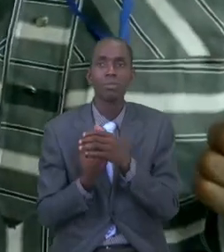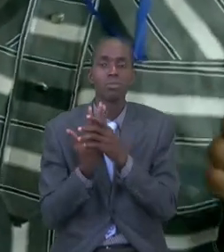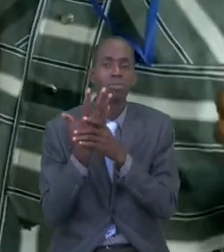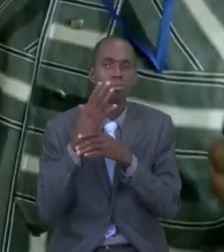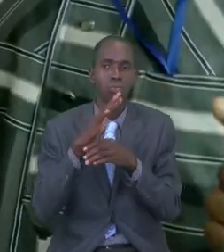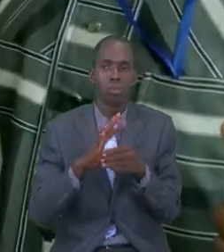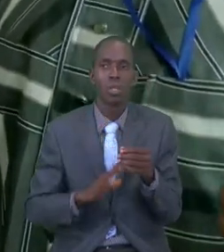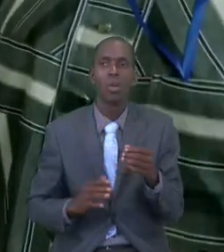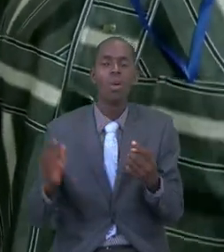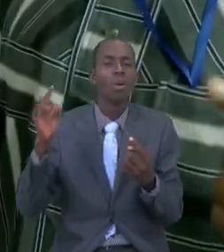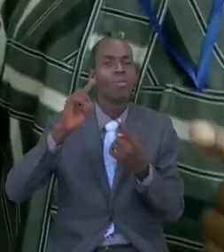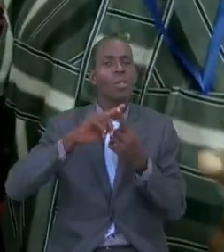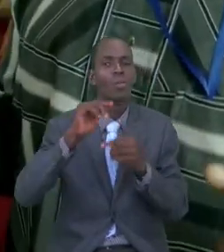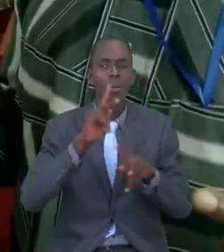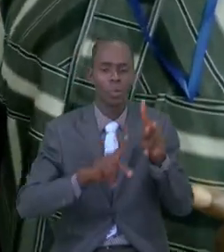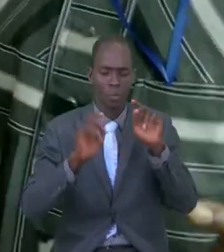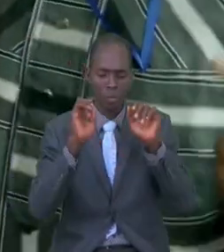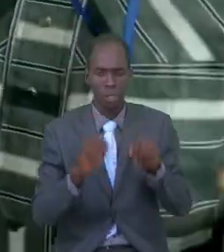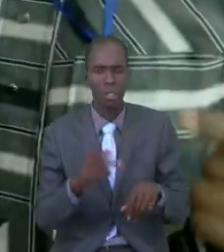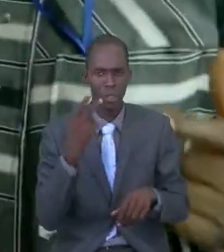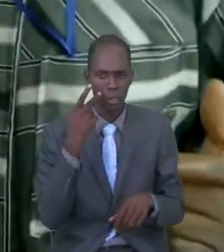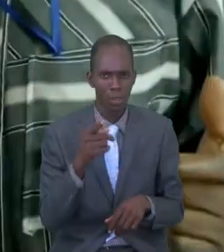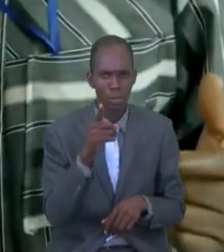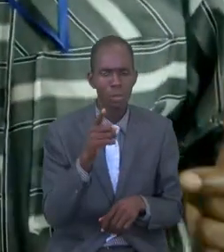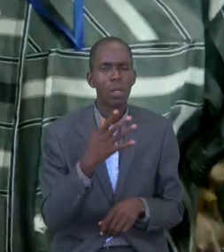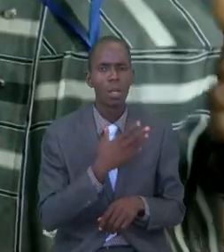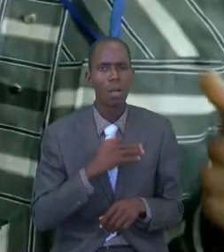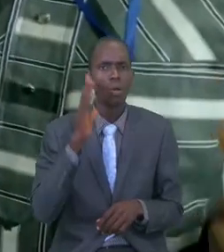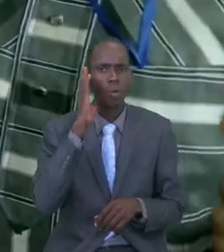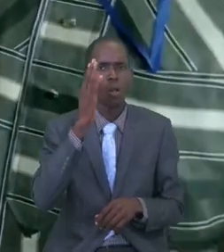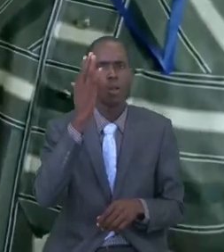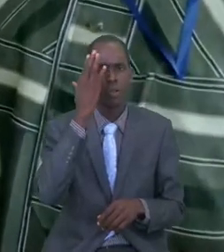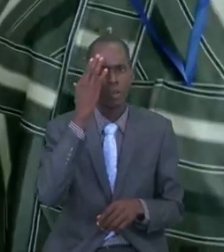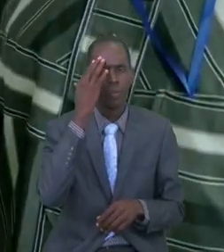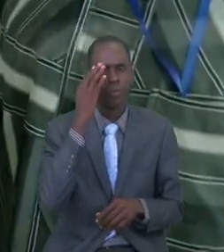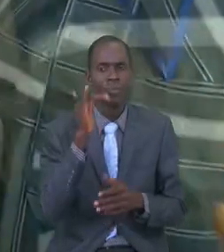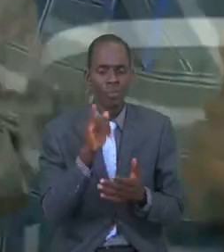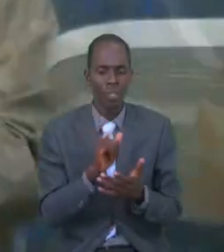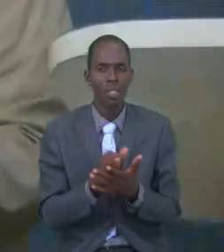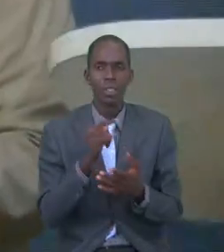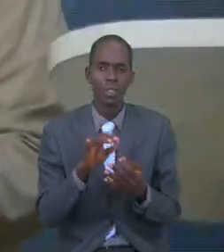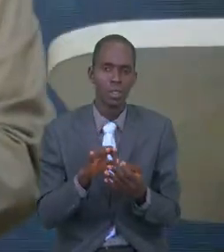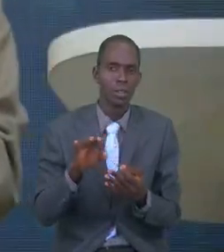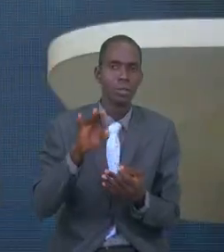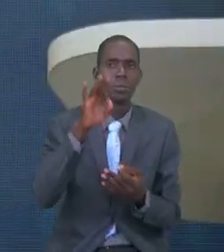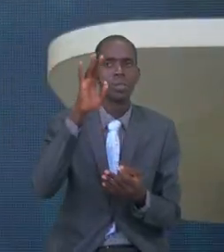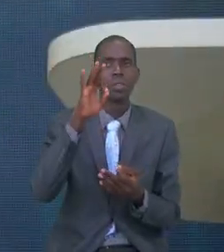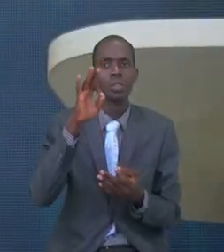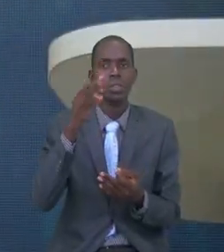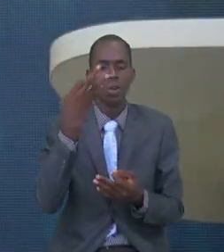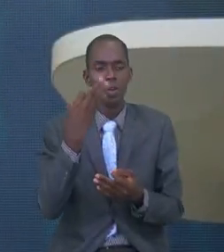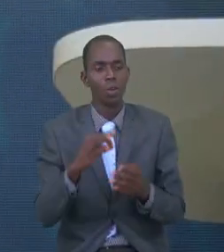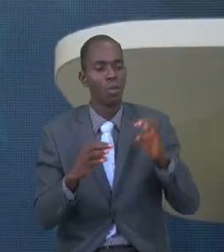until the people that see you, they will know the Spirit of